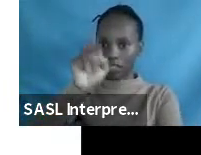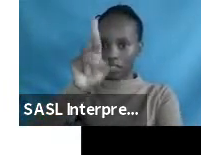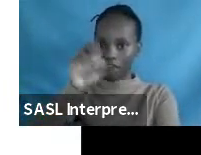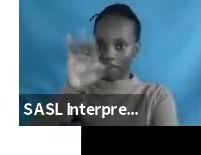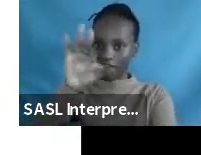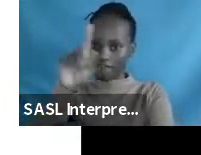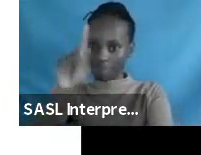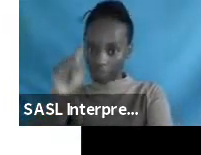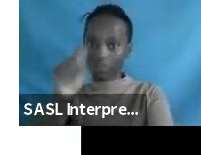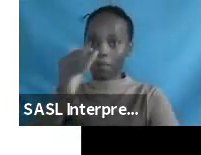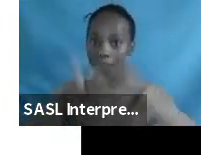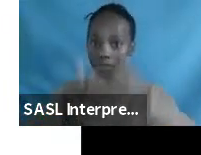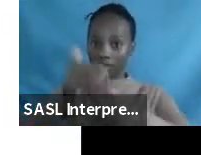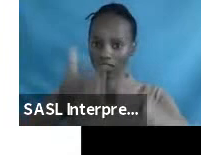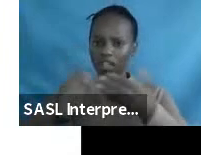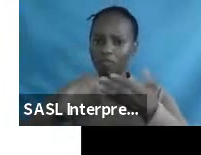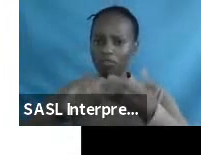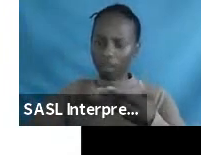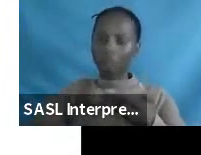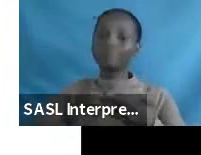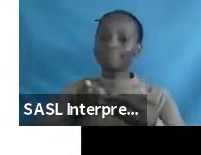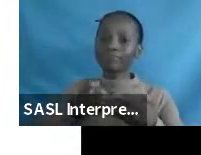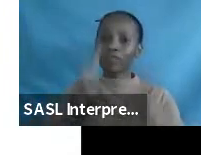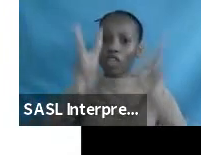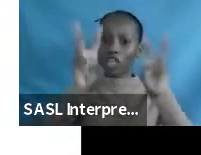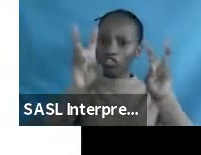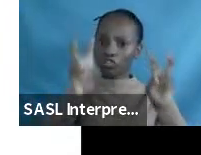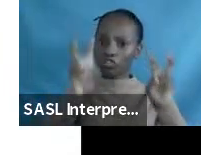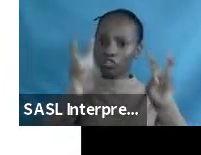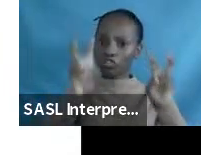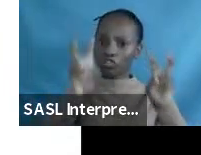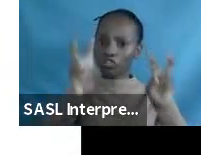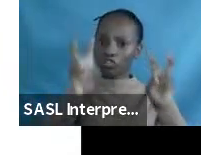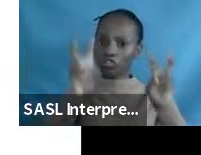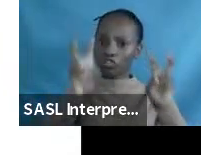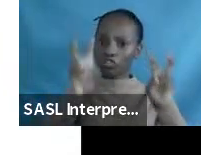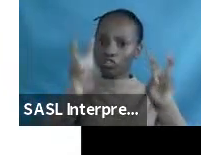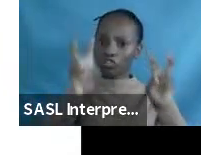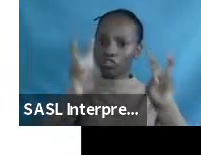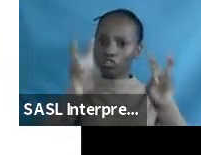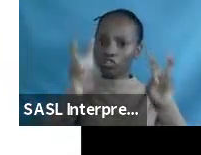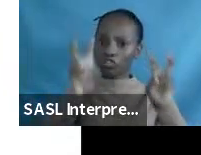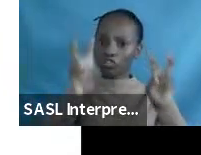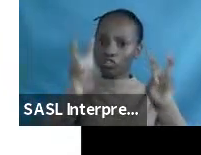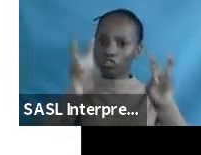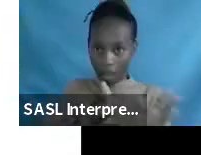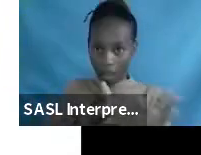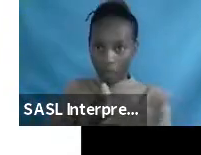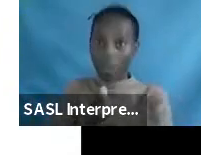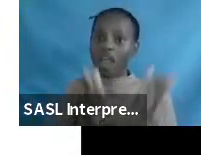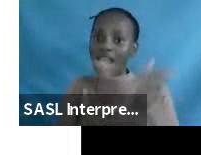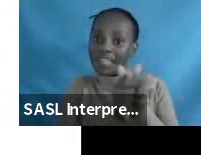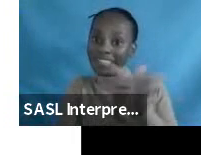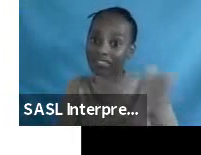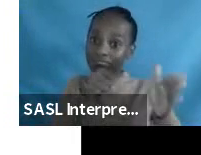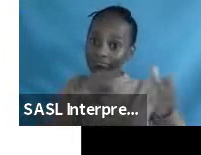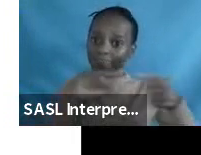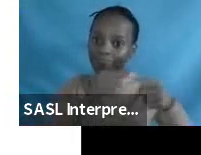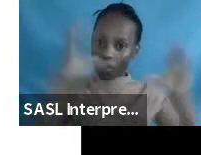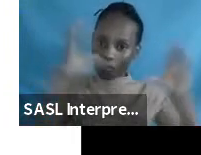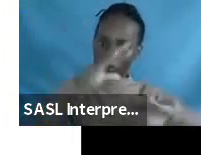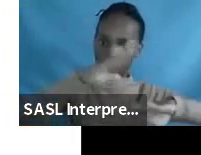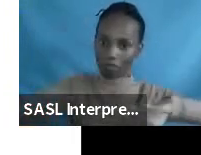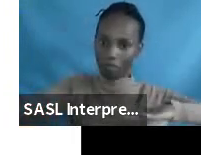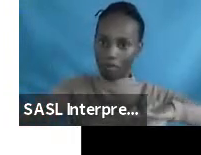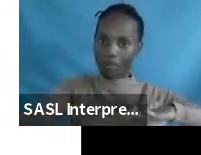that we have in place to address the counterfeit, legislation being the primary one, and other related secondary pieces